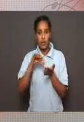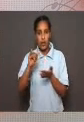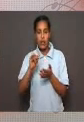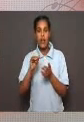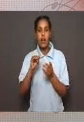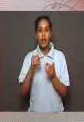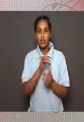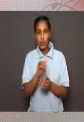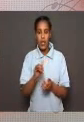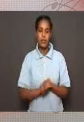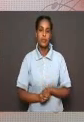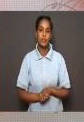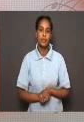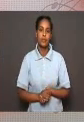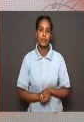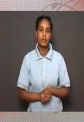well.